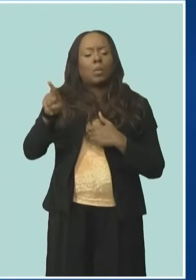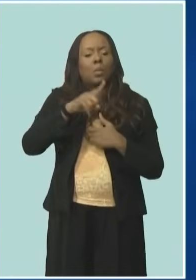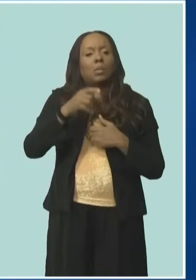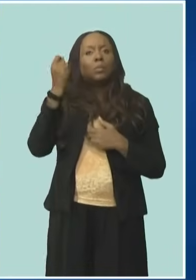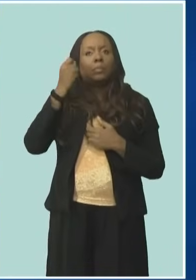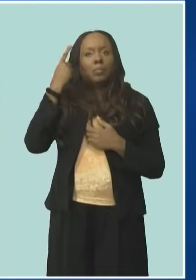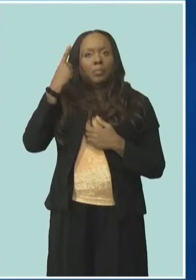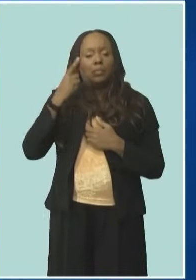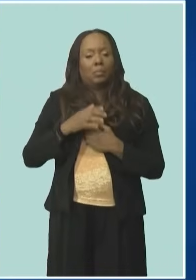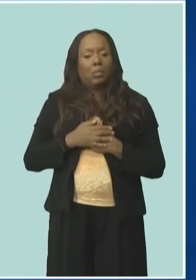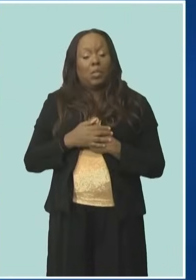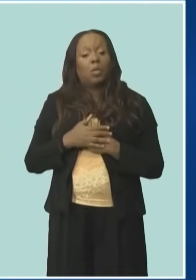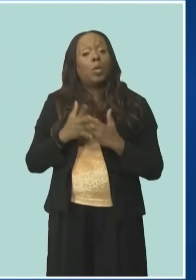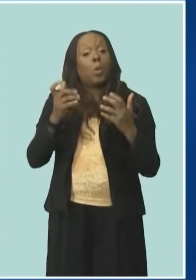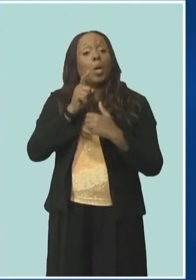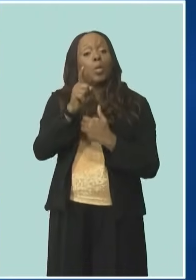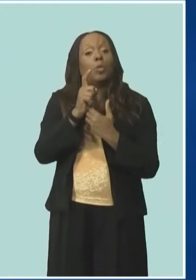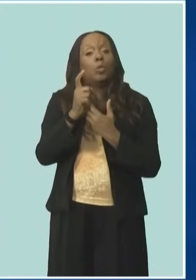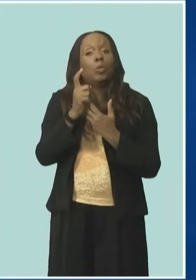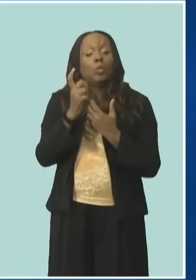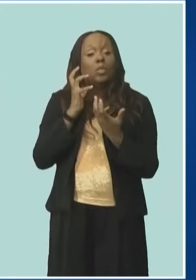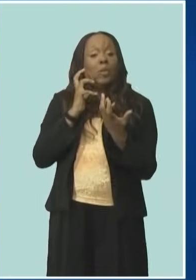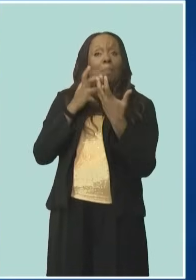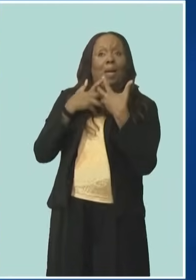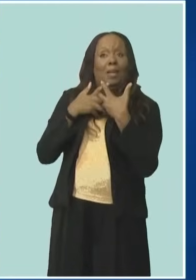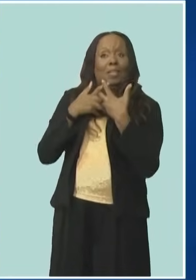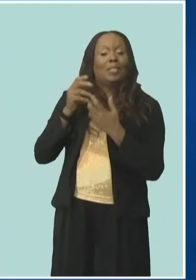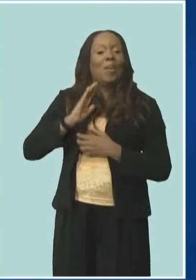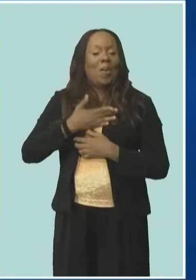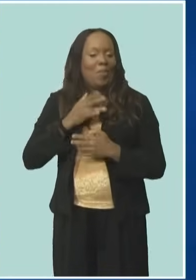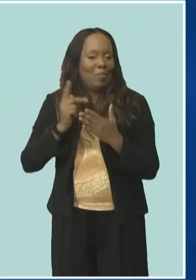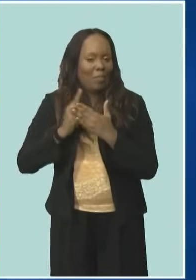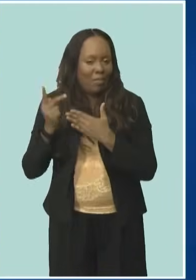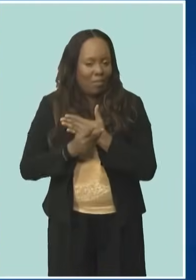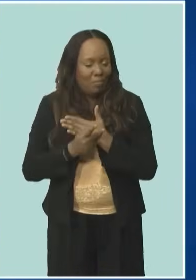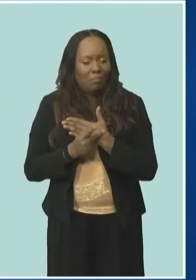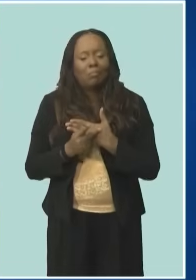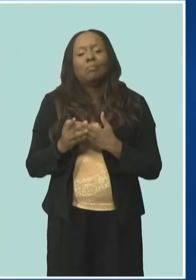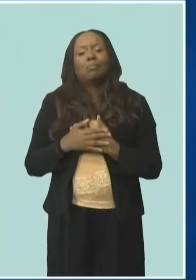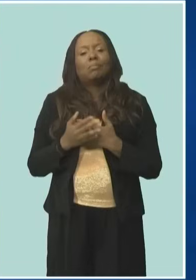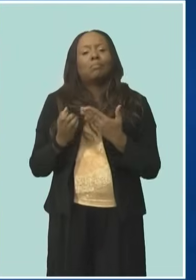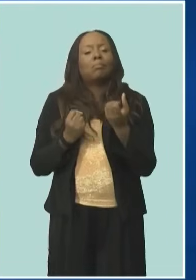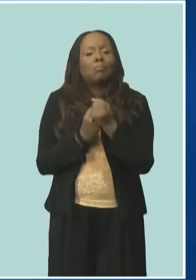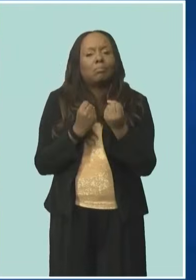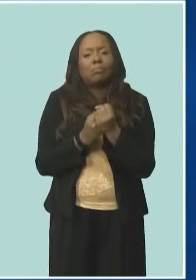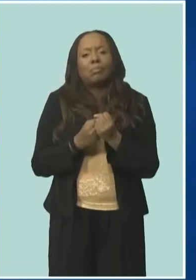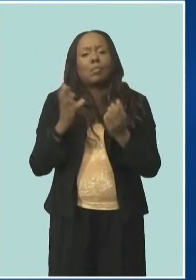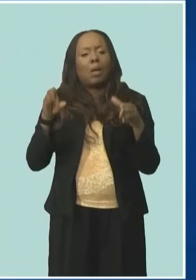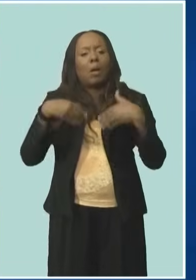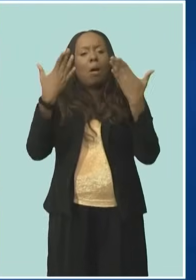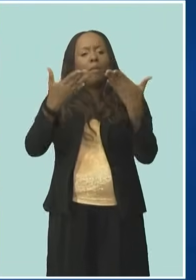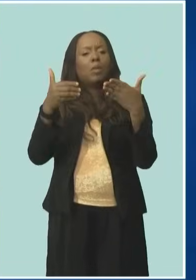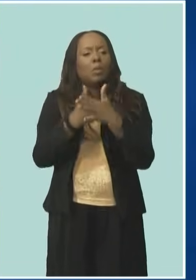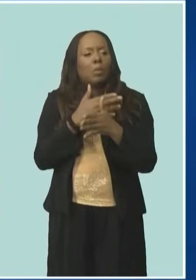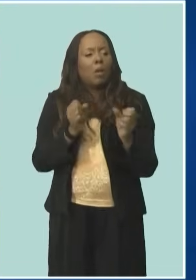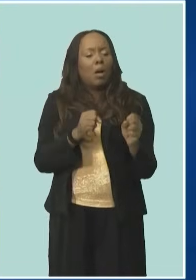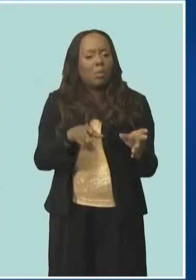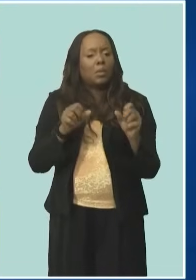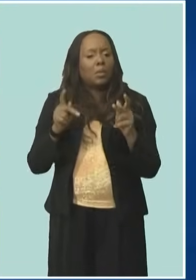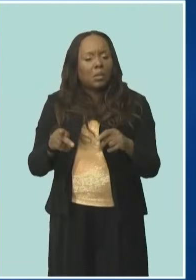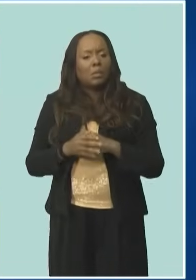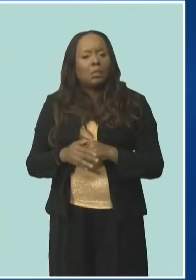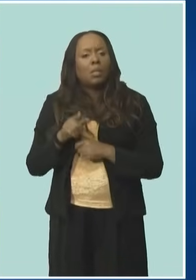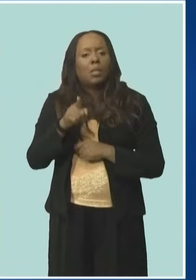Match our Energy Development Scholarship Program, make an investment in that, create new opportunities so that you then create